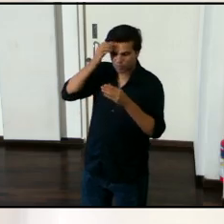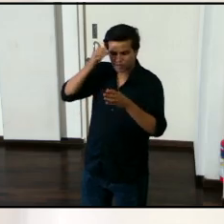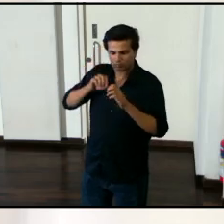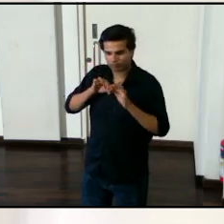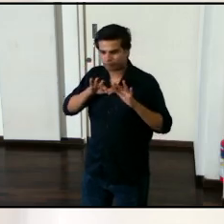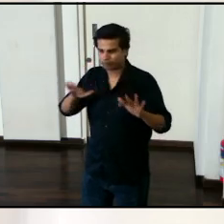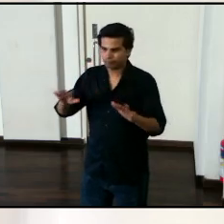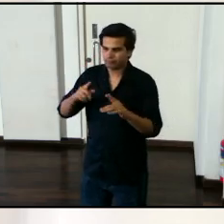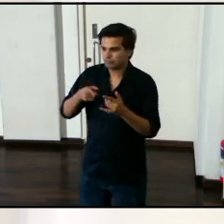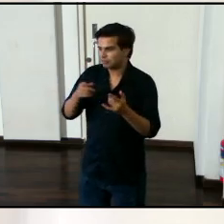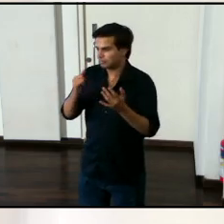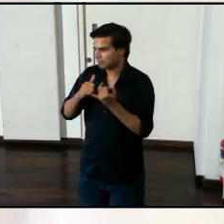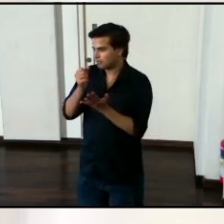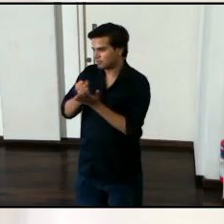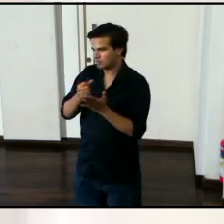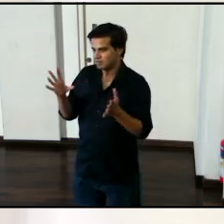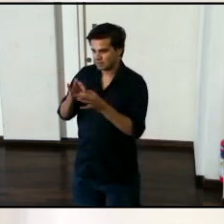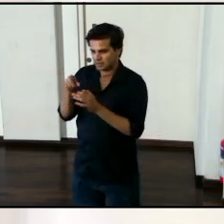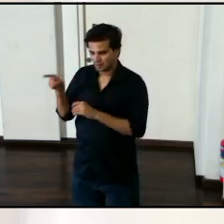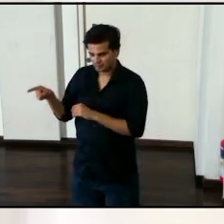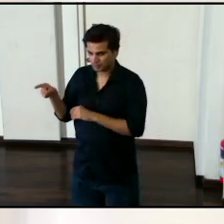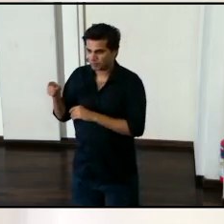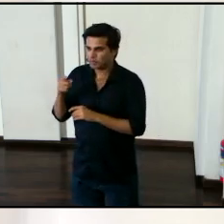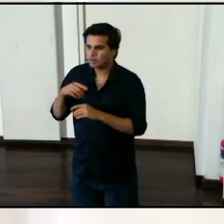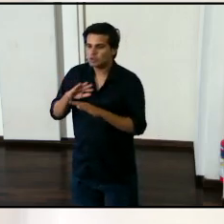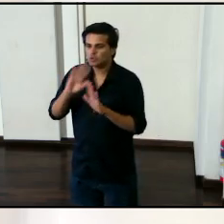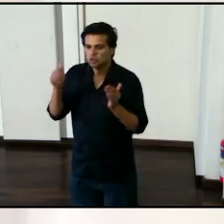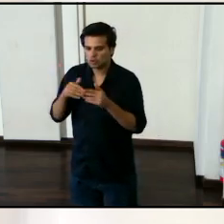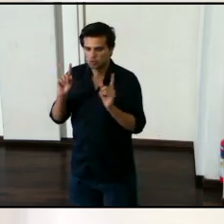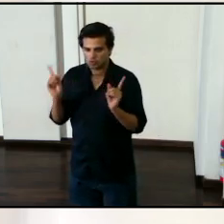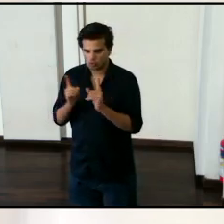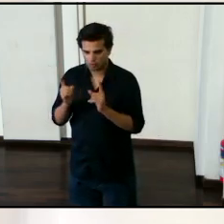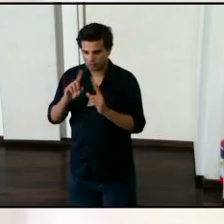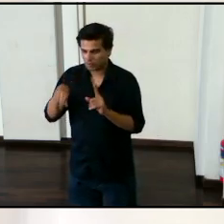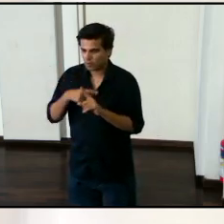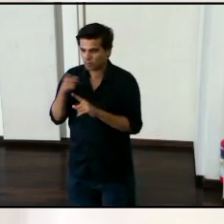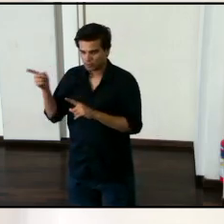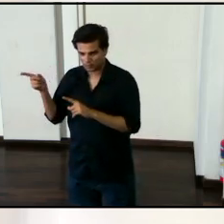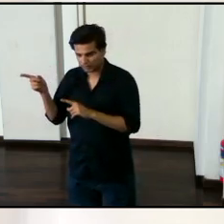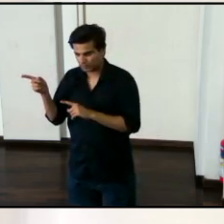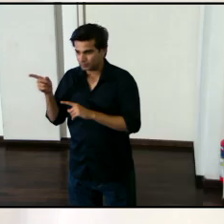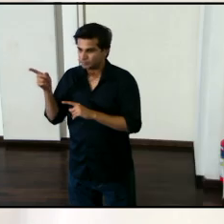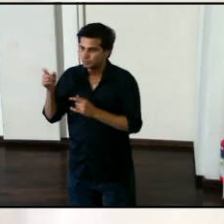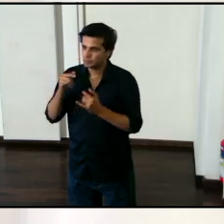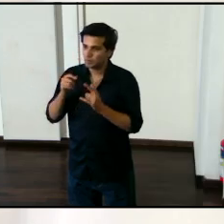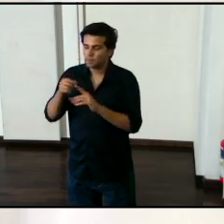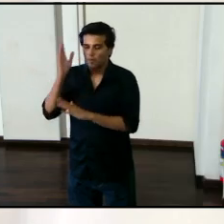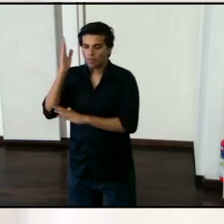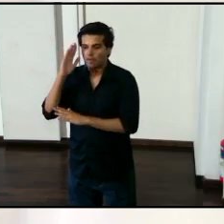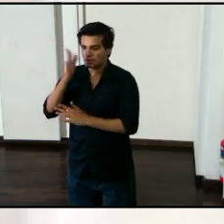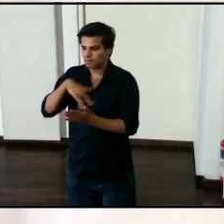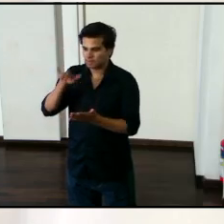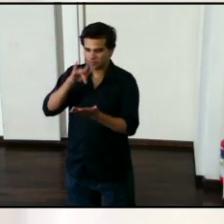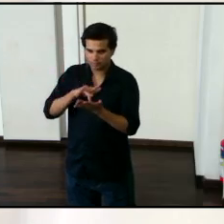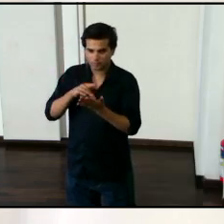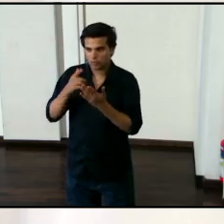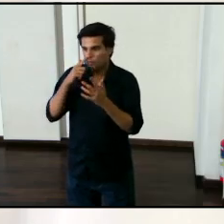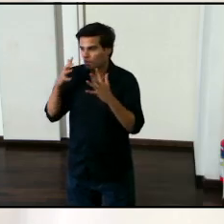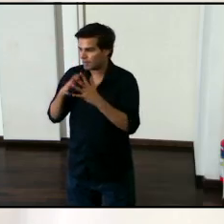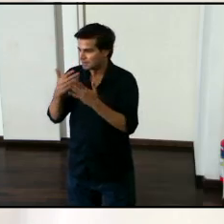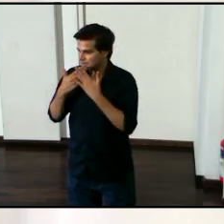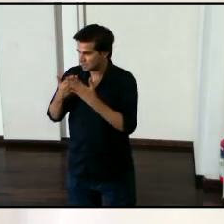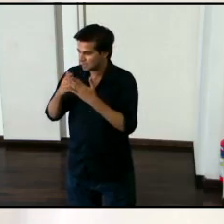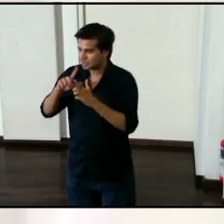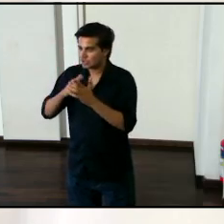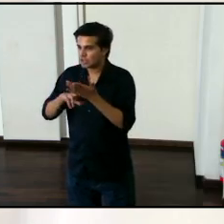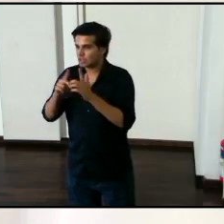the subject. A brief intro about her. She is a professor at the Center for Women's Studies at JNU